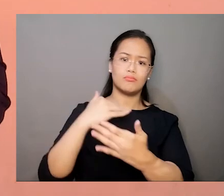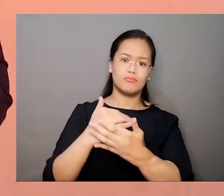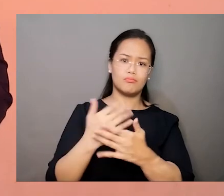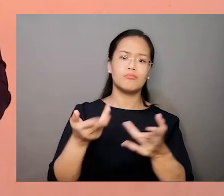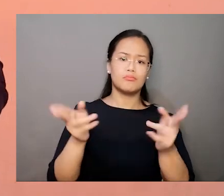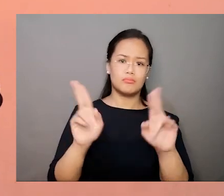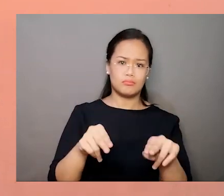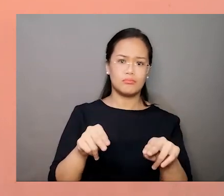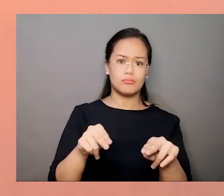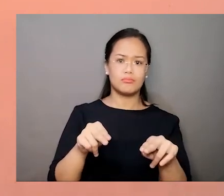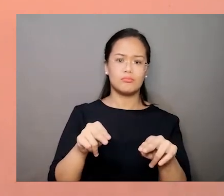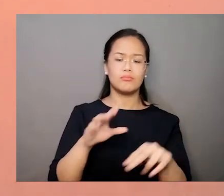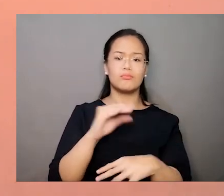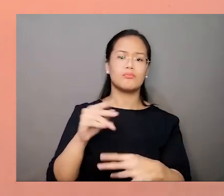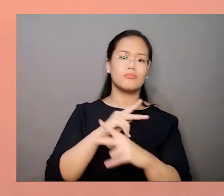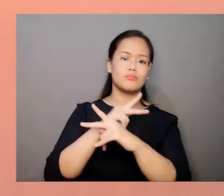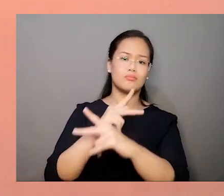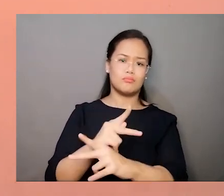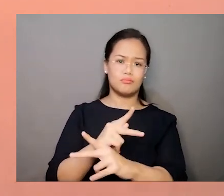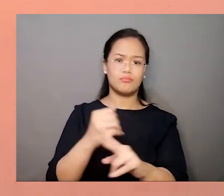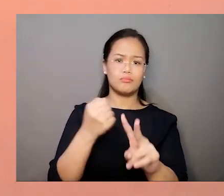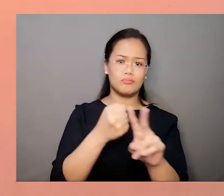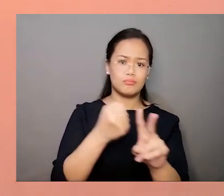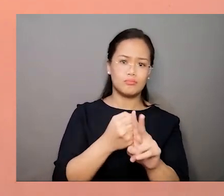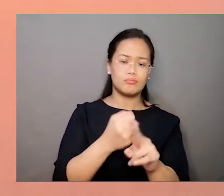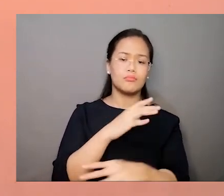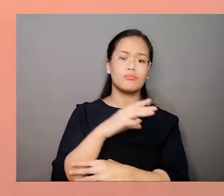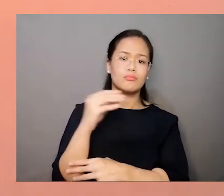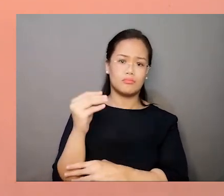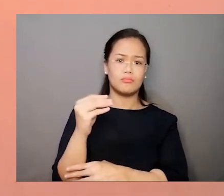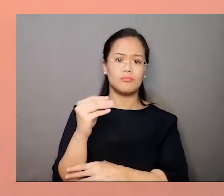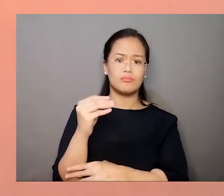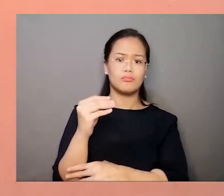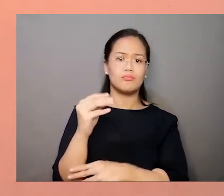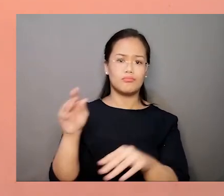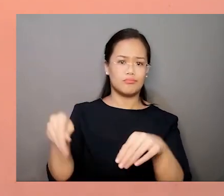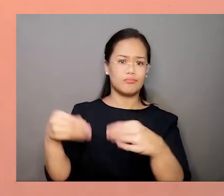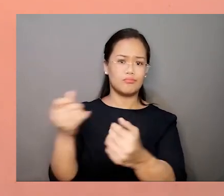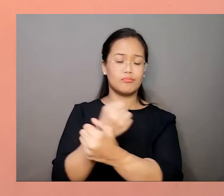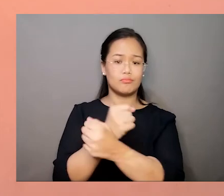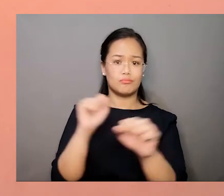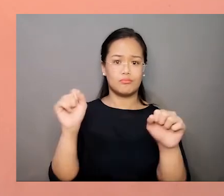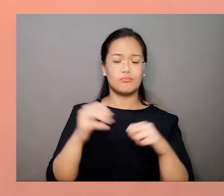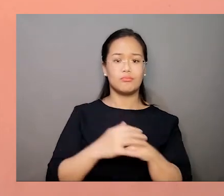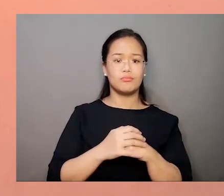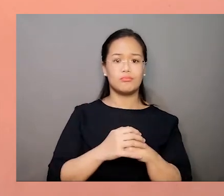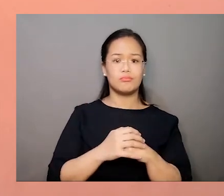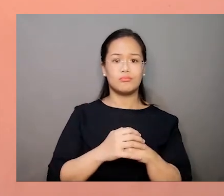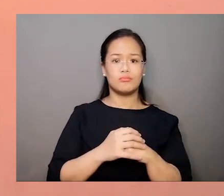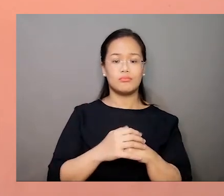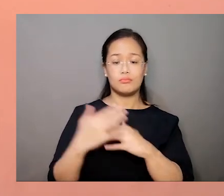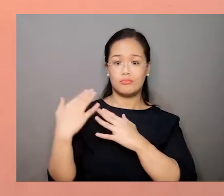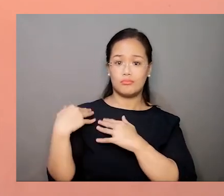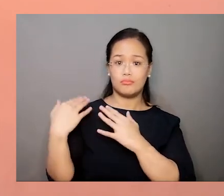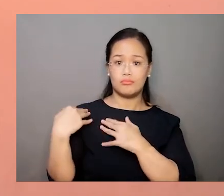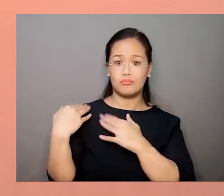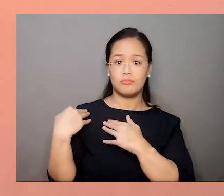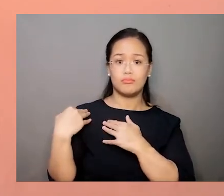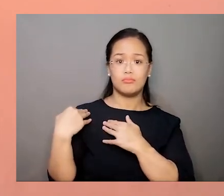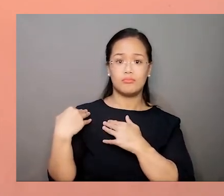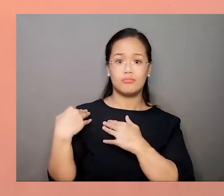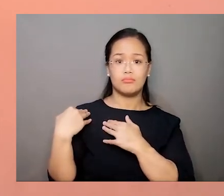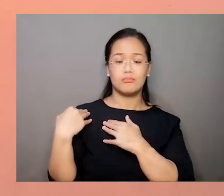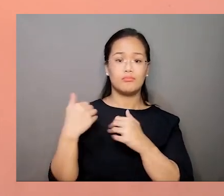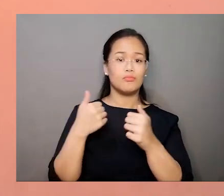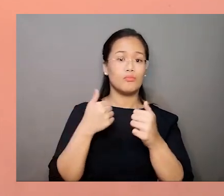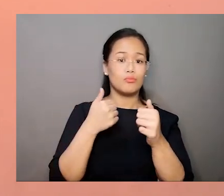occurrence and protecting its victims and affording them redress. The obligation to fulfill